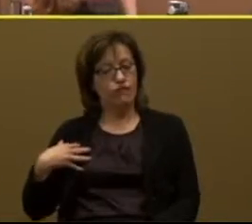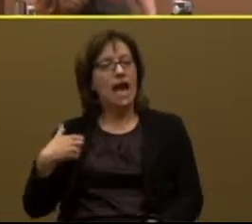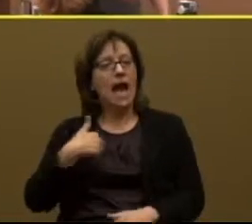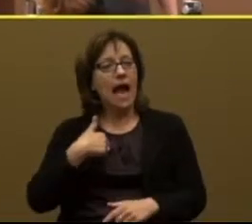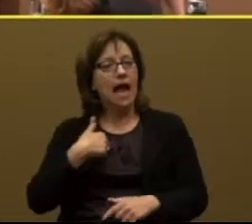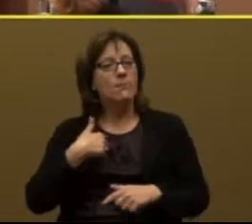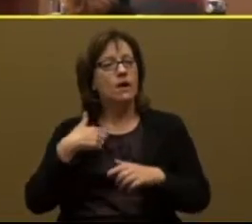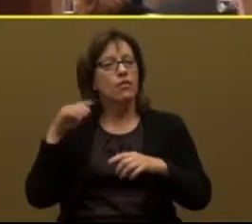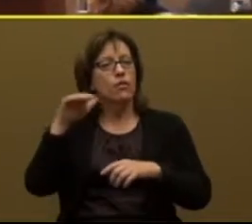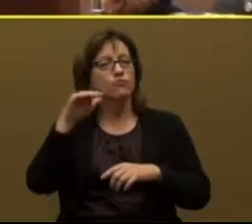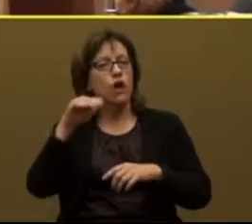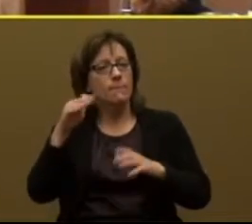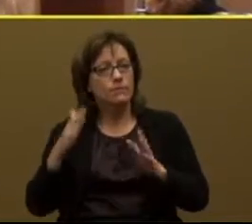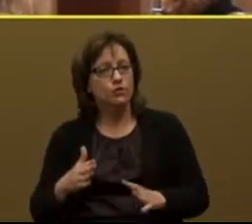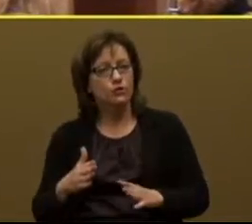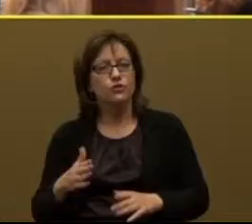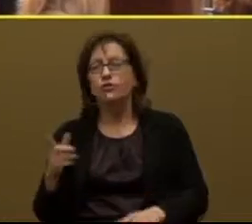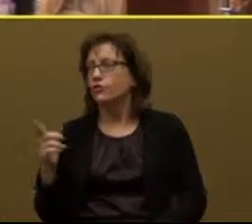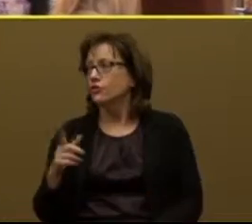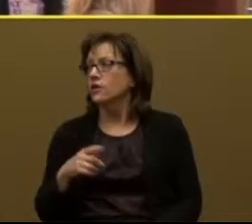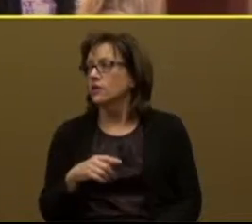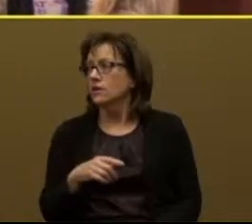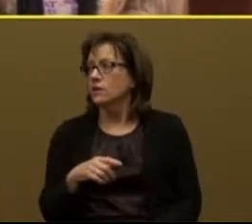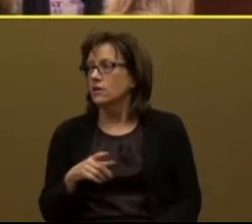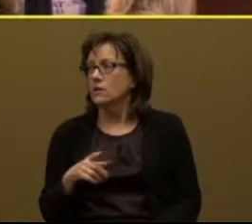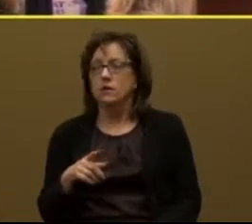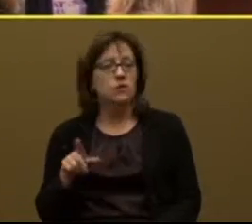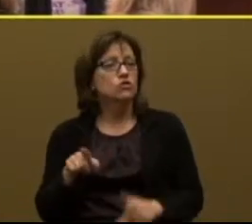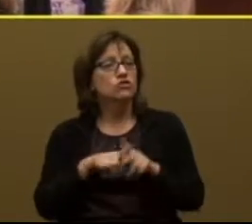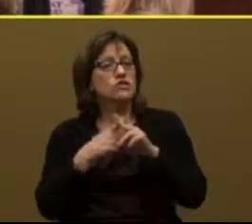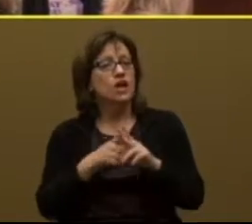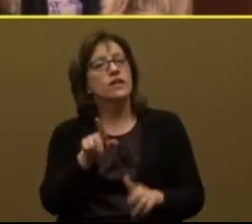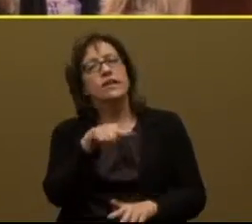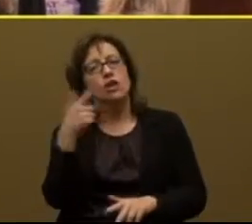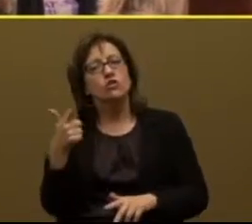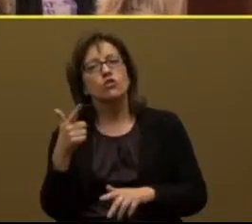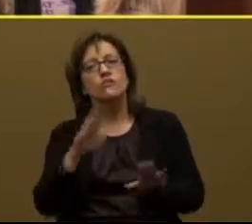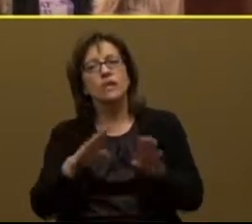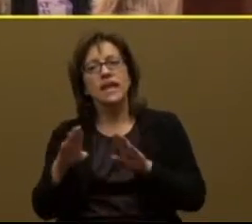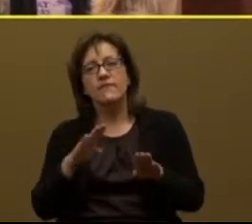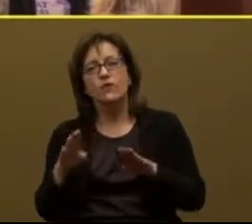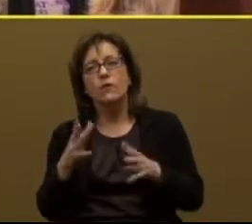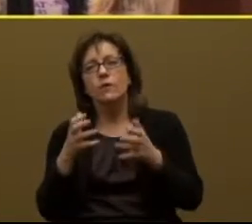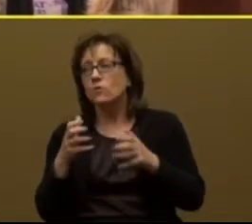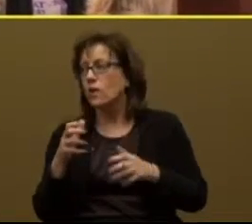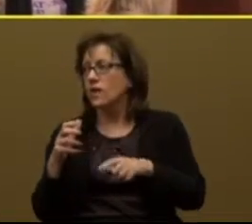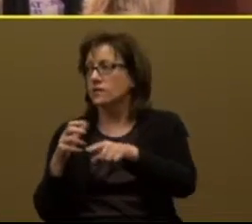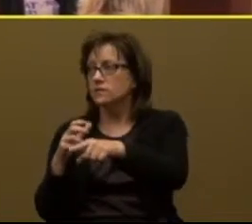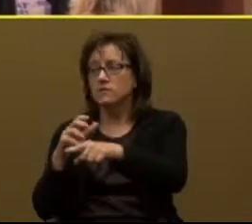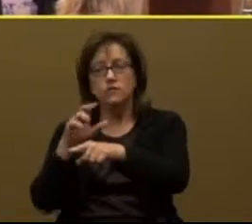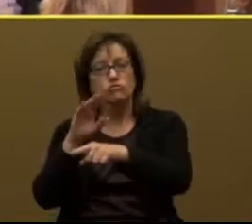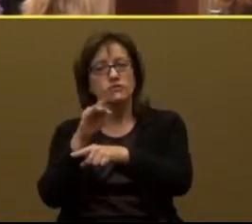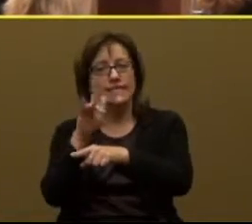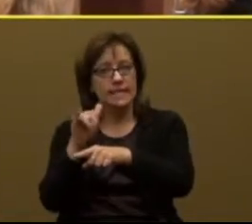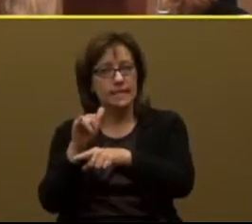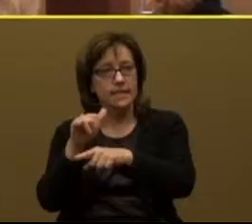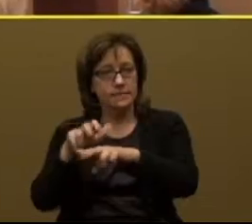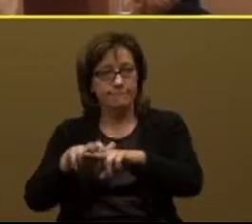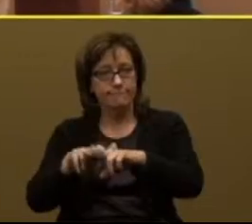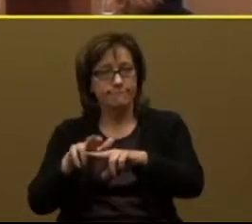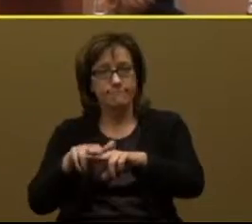So this is, you're starting an alternative behavior. We want Kristi